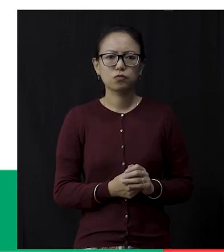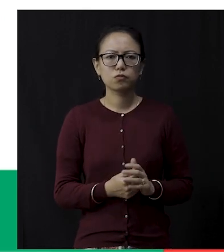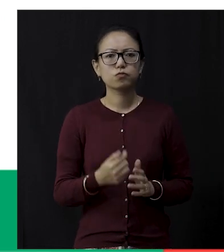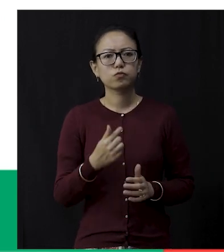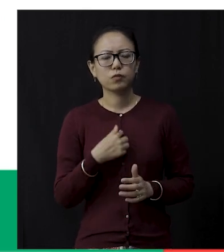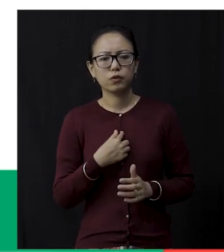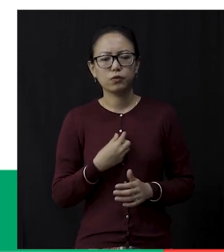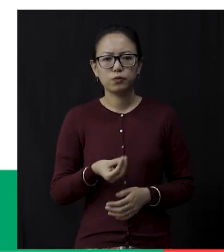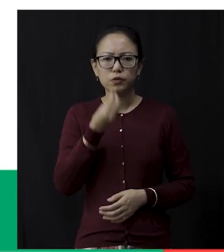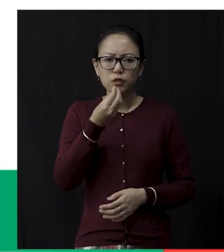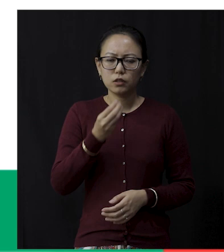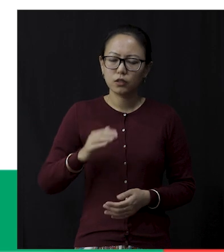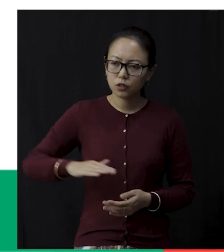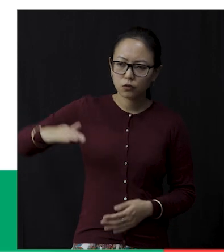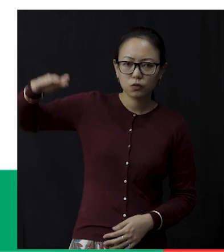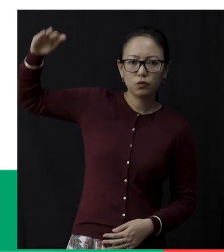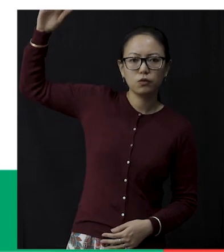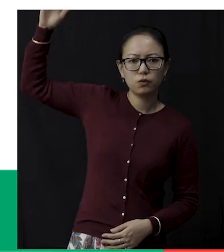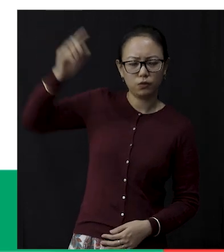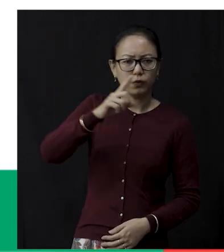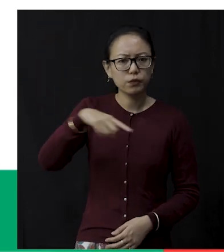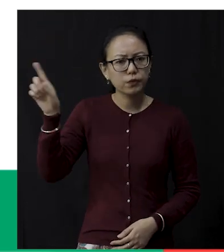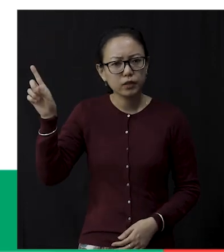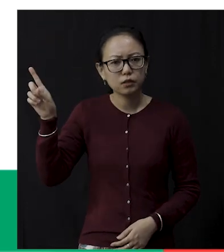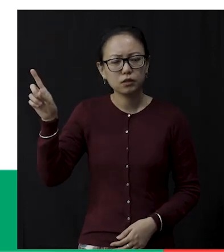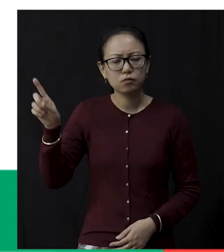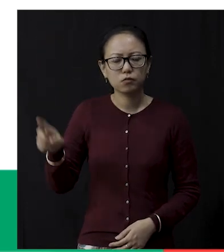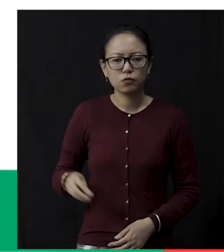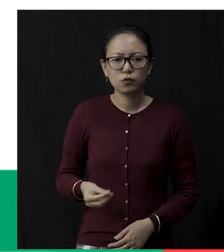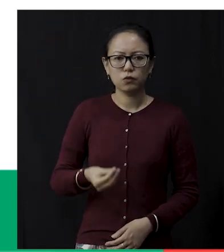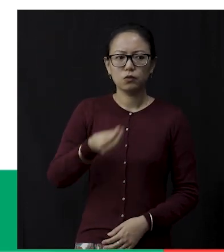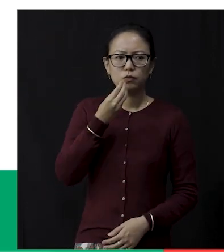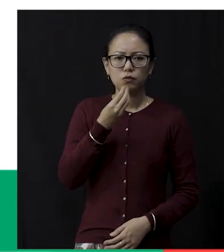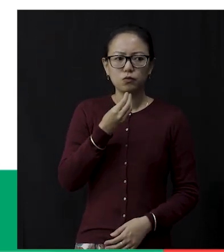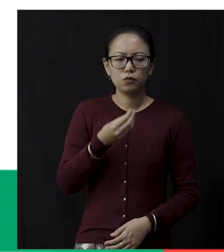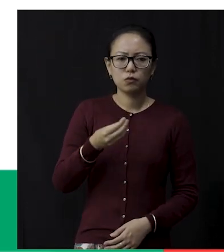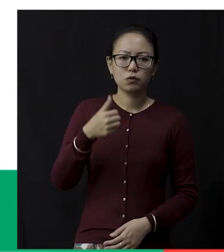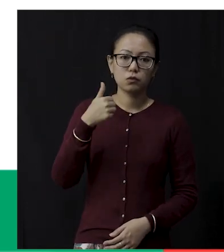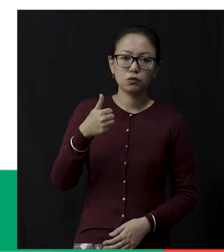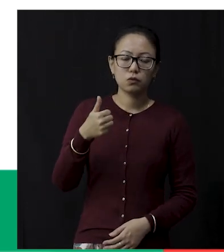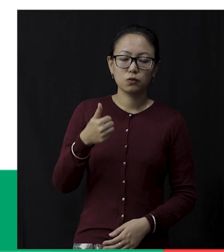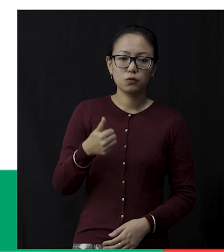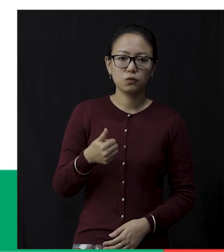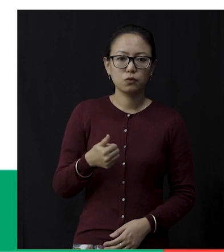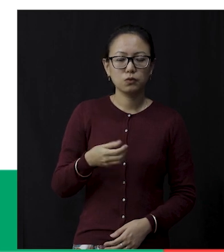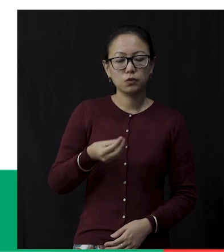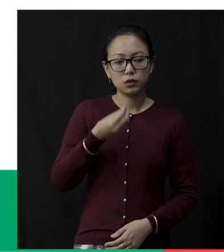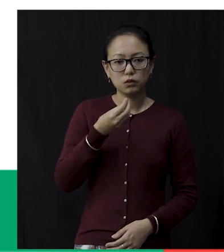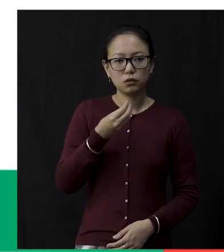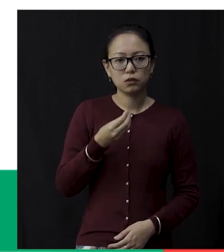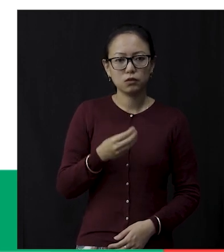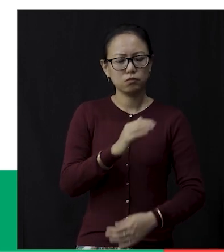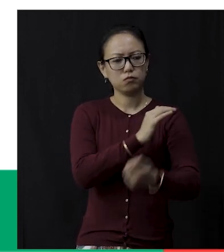and we grow, right? We eat different types of healthy food. We eat different types of food because all types of food give